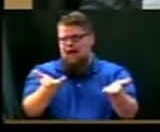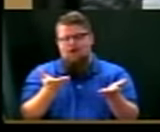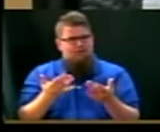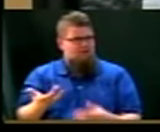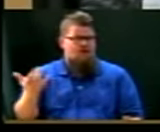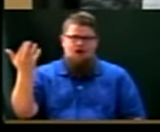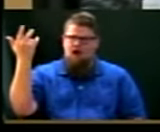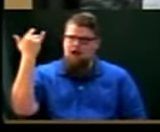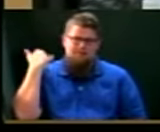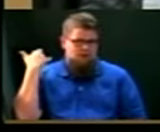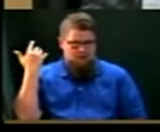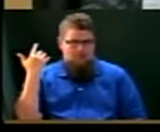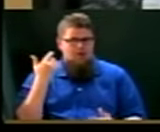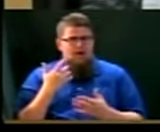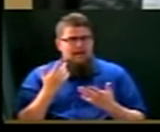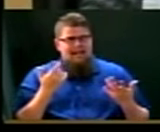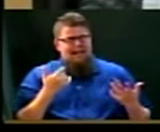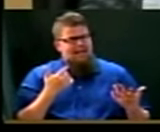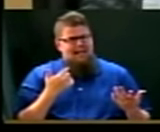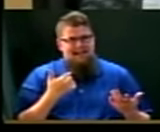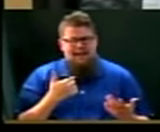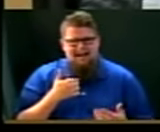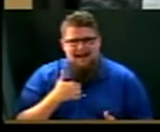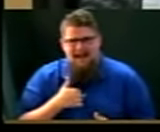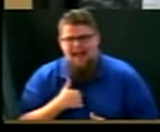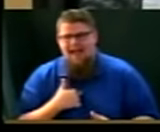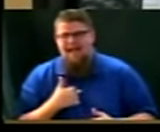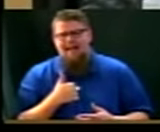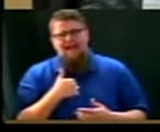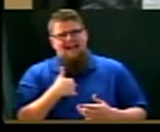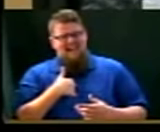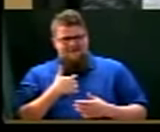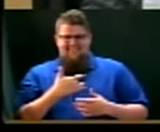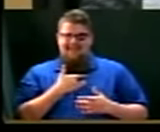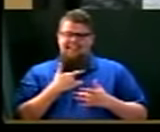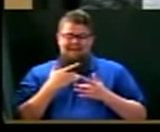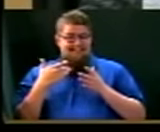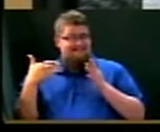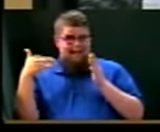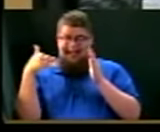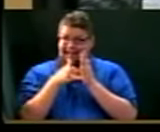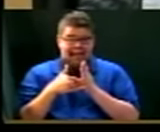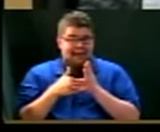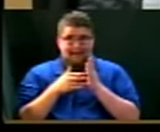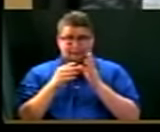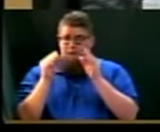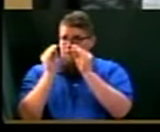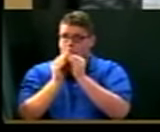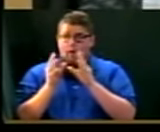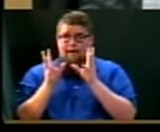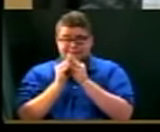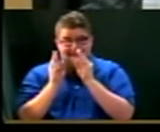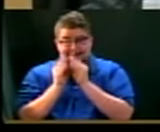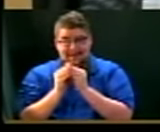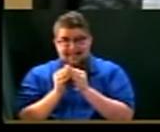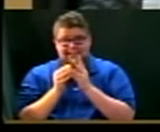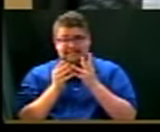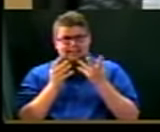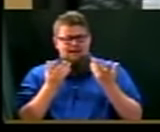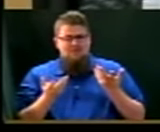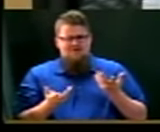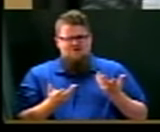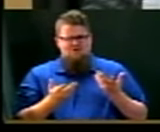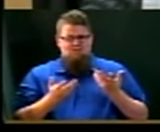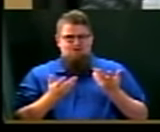know, I think even if we tried to do another round of meetings, we probably would